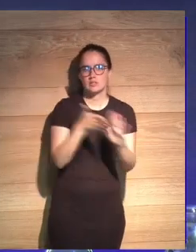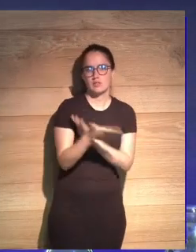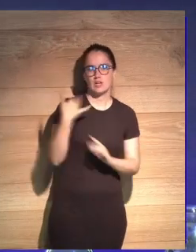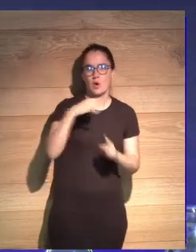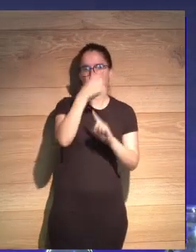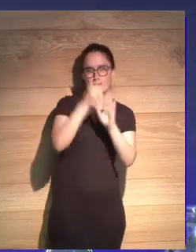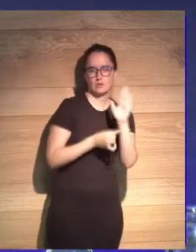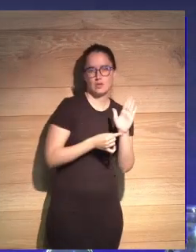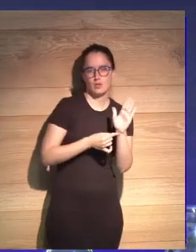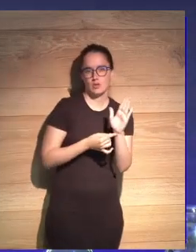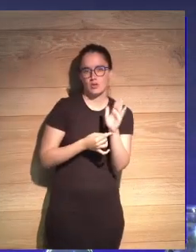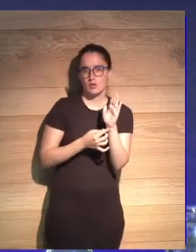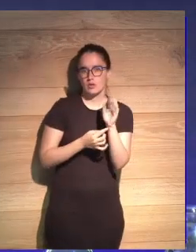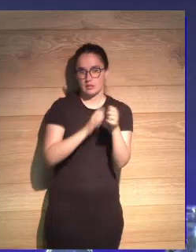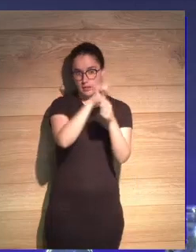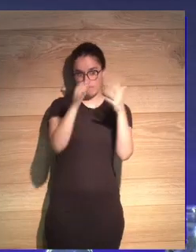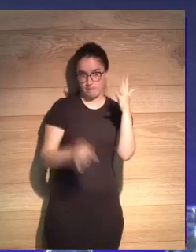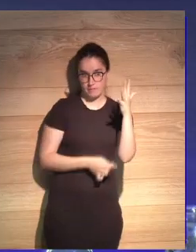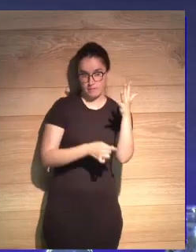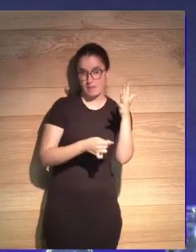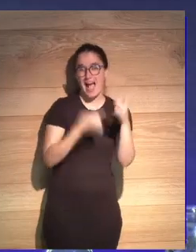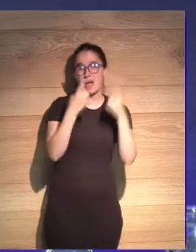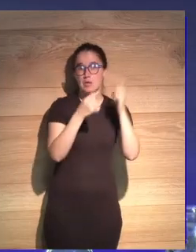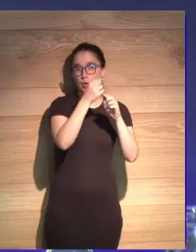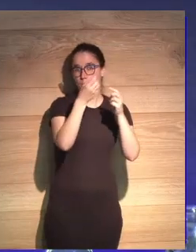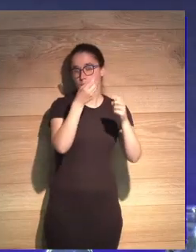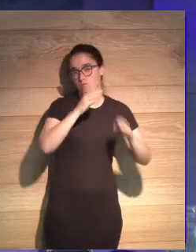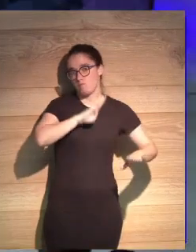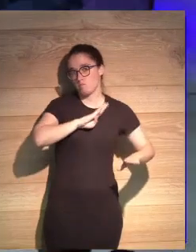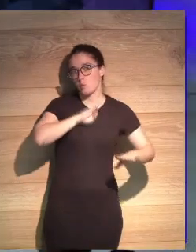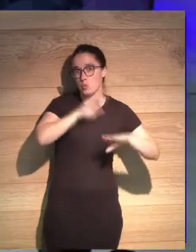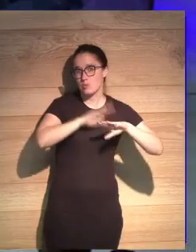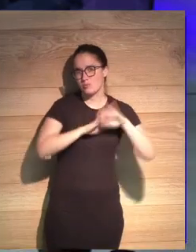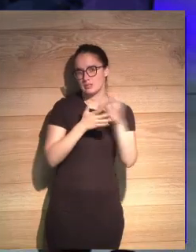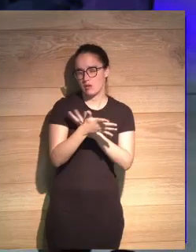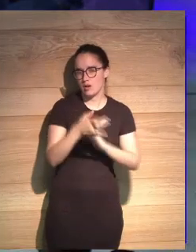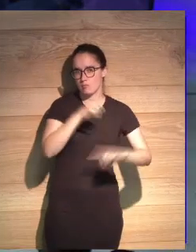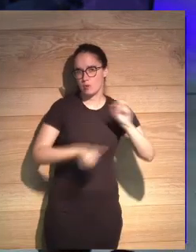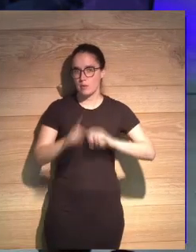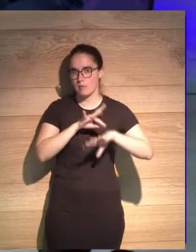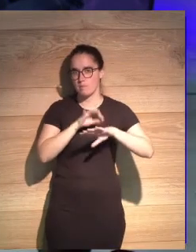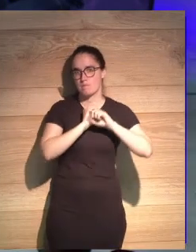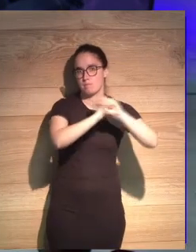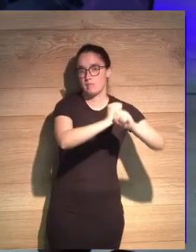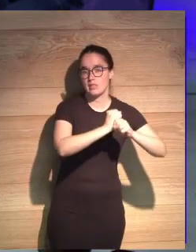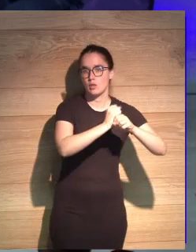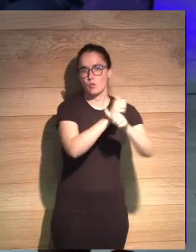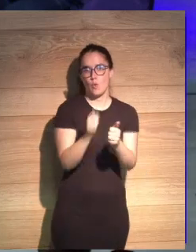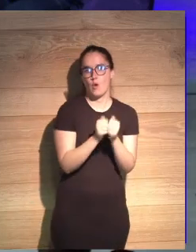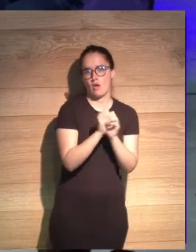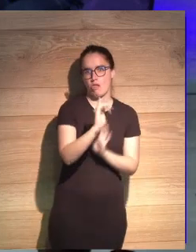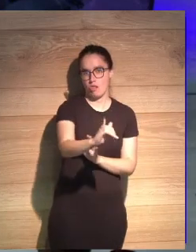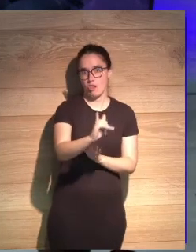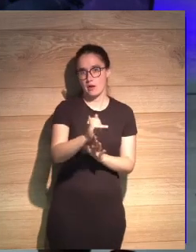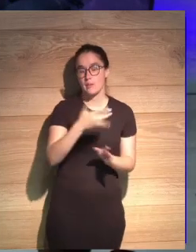interaction compared to real interaction, so you have to fulfill some of these criteria. And I think that the fact